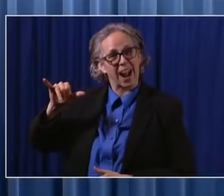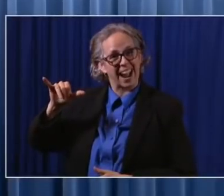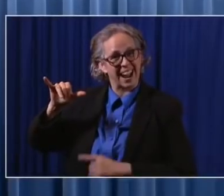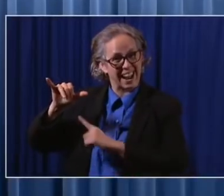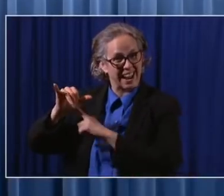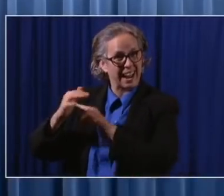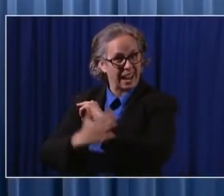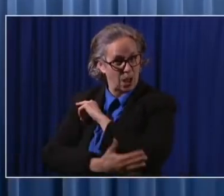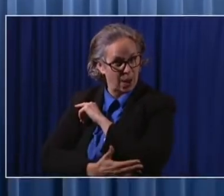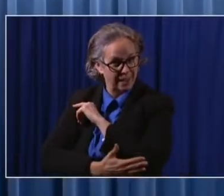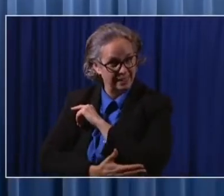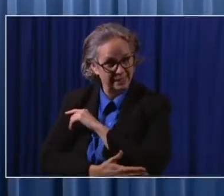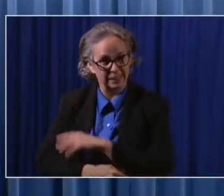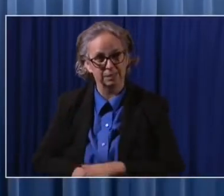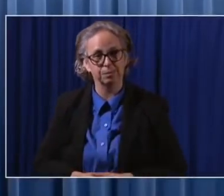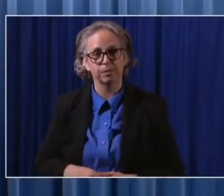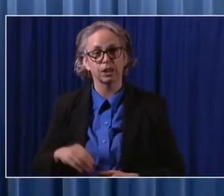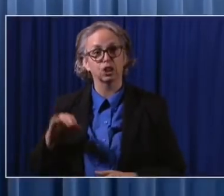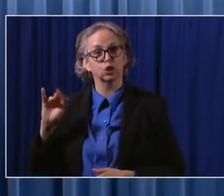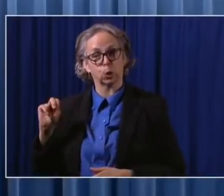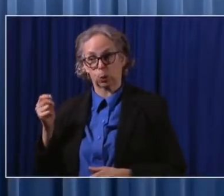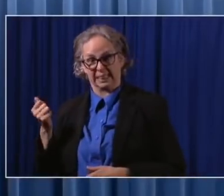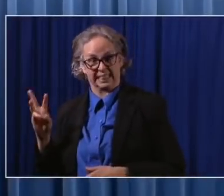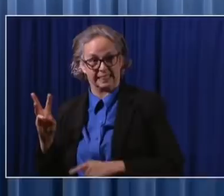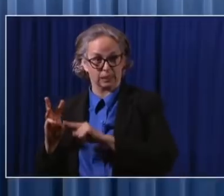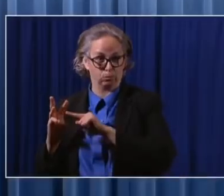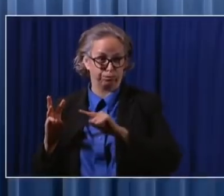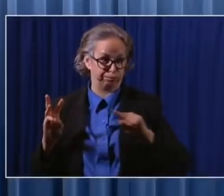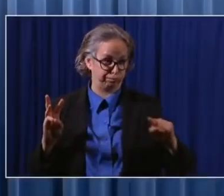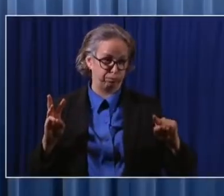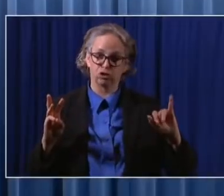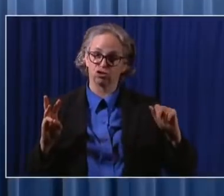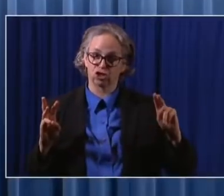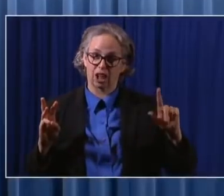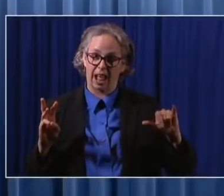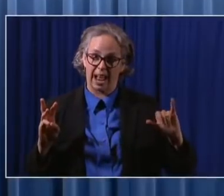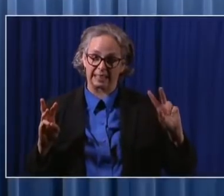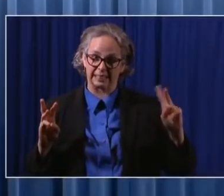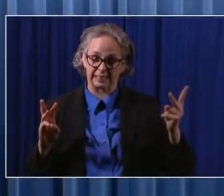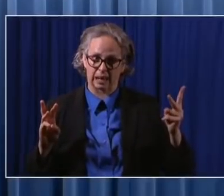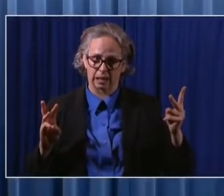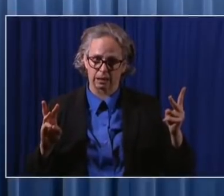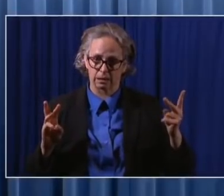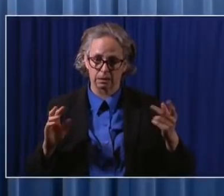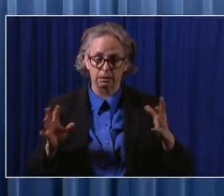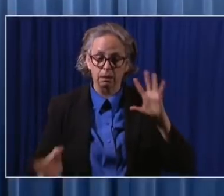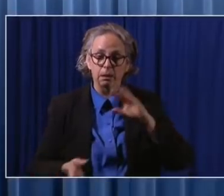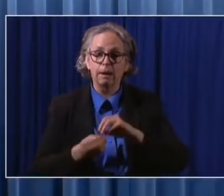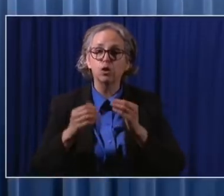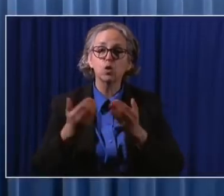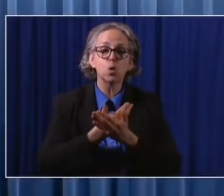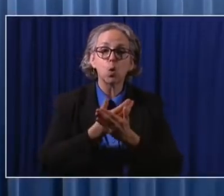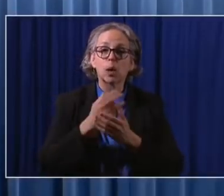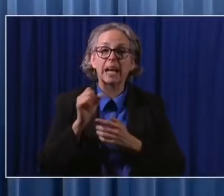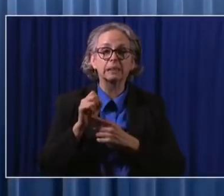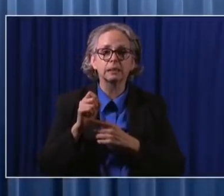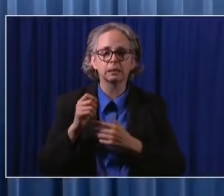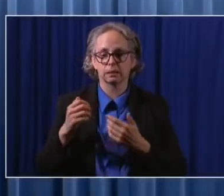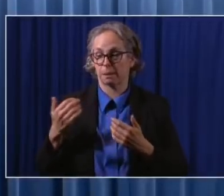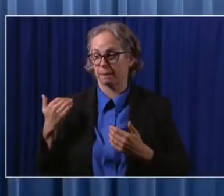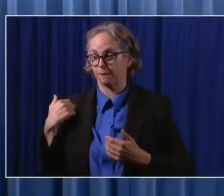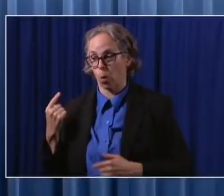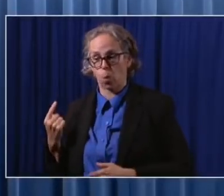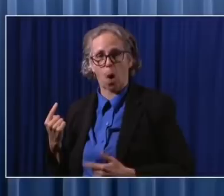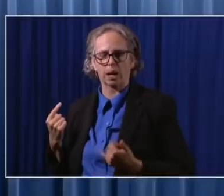From June 16th until July 2nd, the average new cases per day increased from 1 to 4. Due to clinical and reporting lags, these numbers